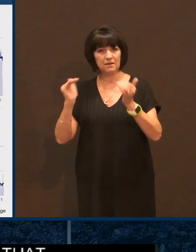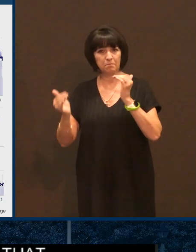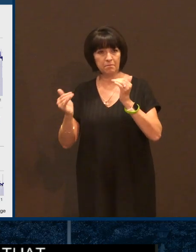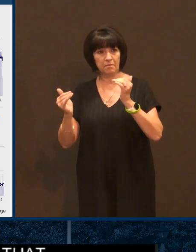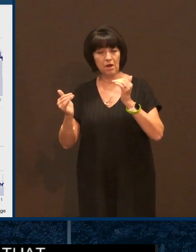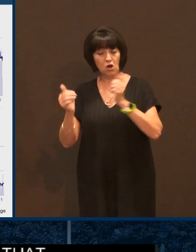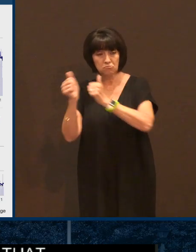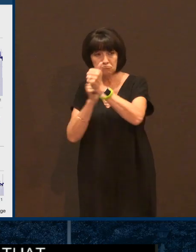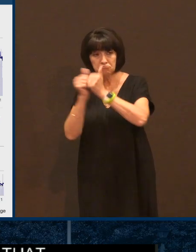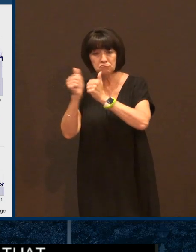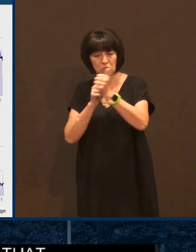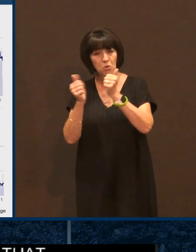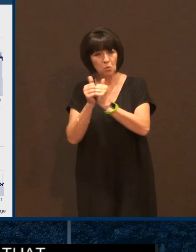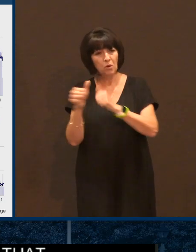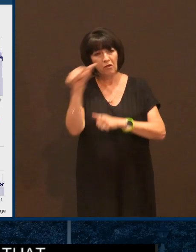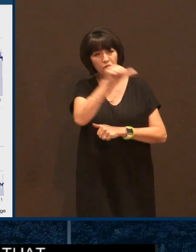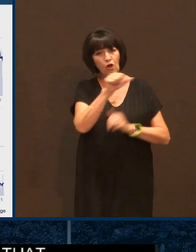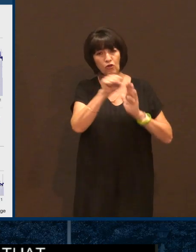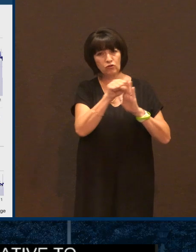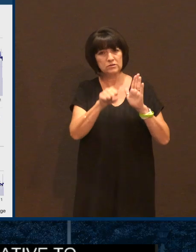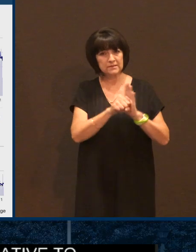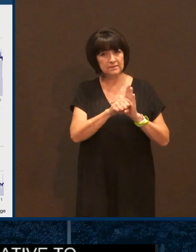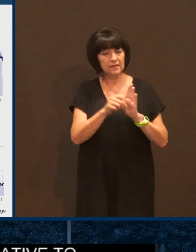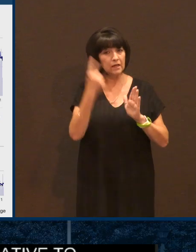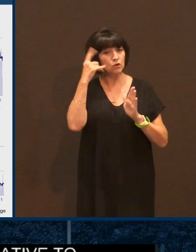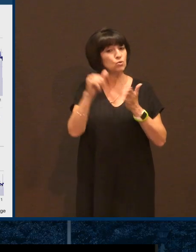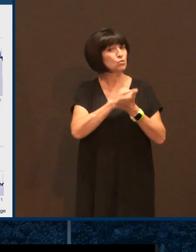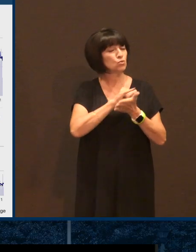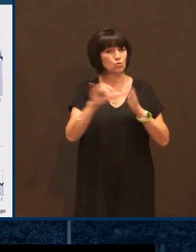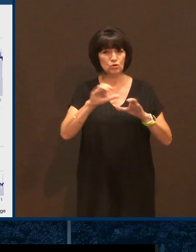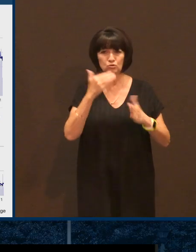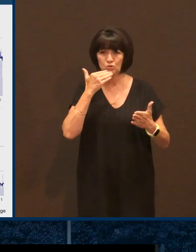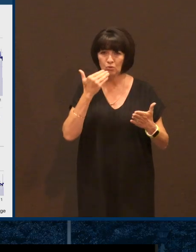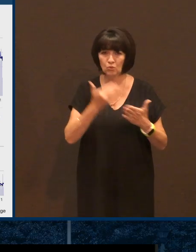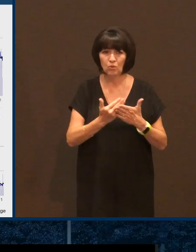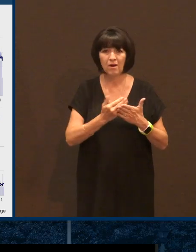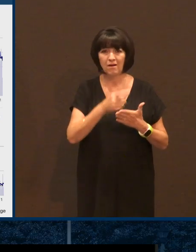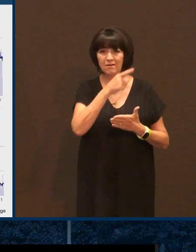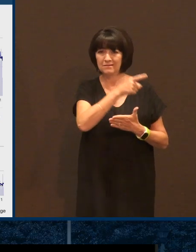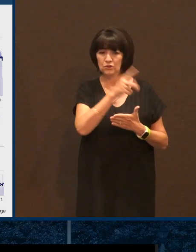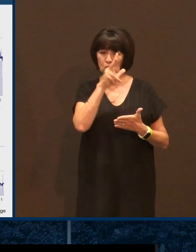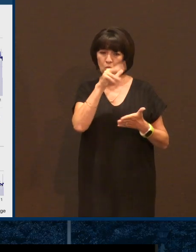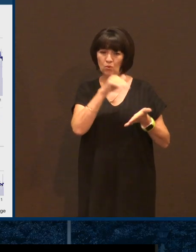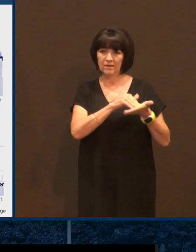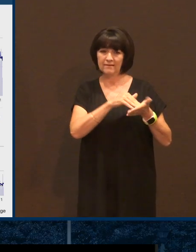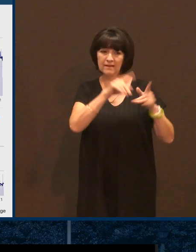states. Again, New York doing very well at over 3,000 per million.